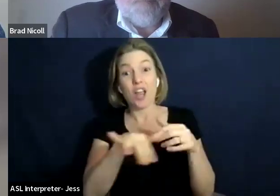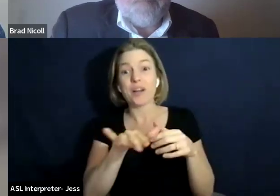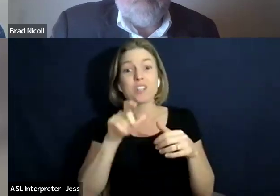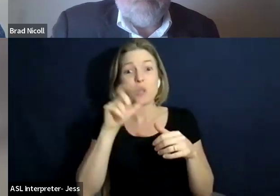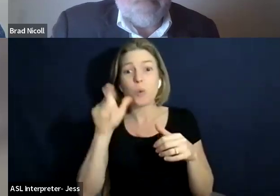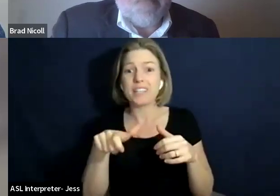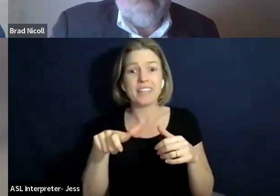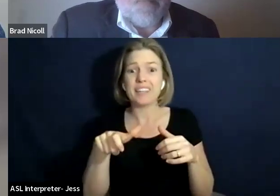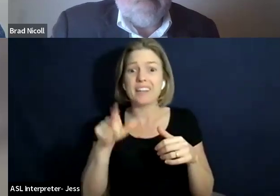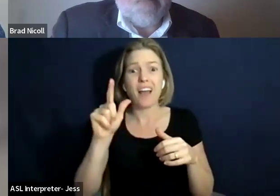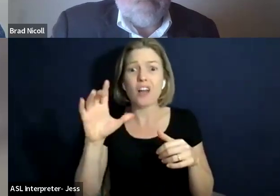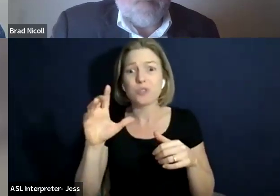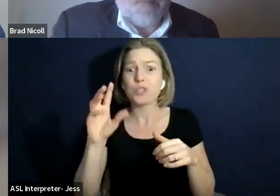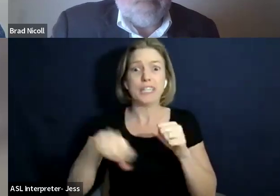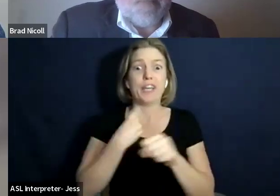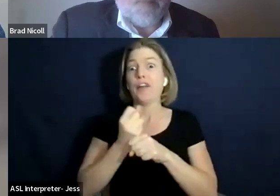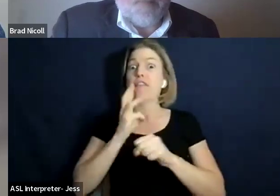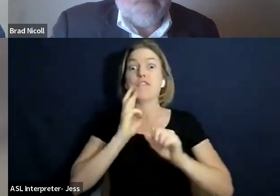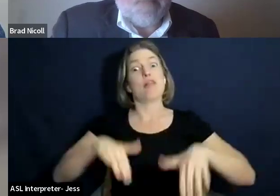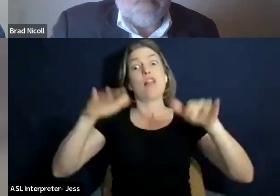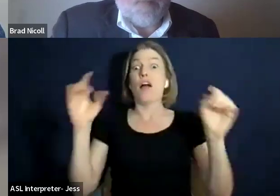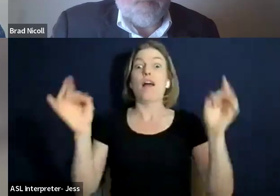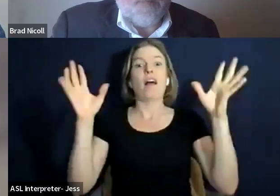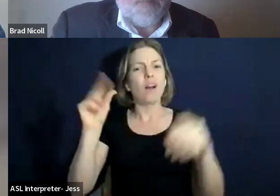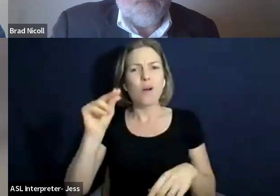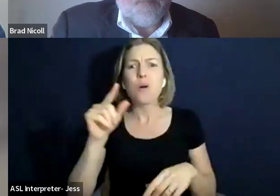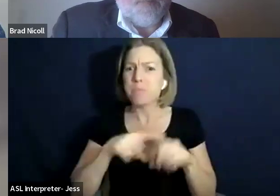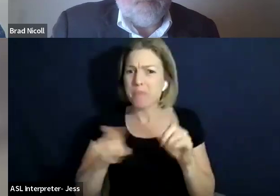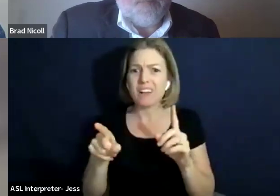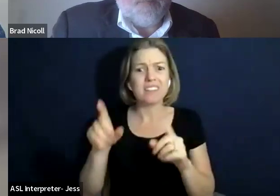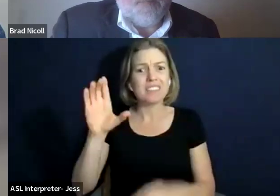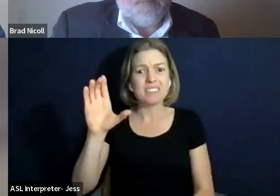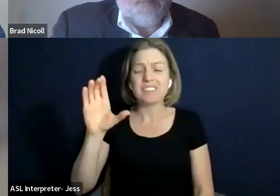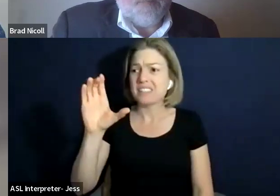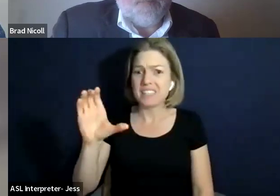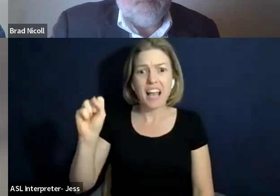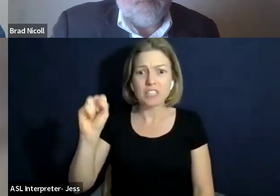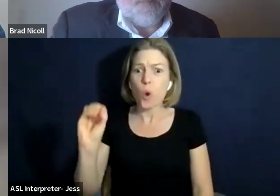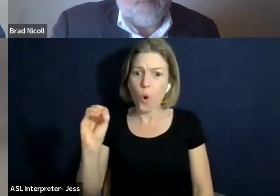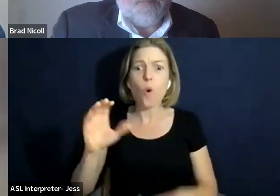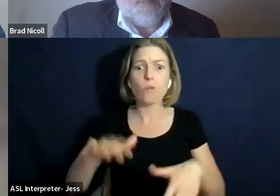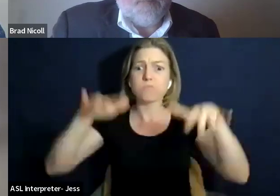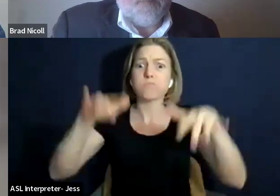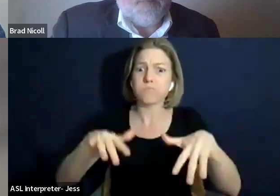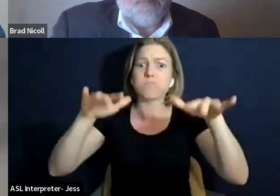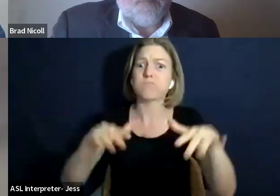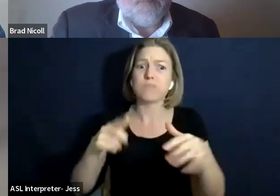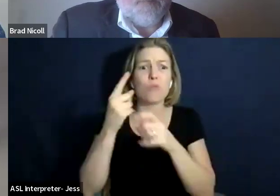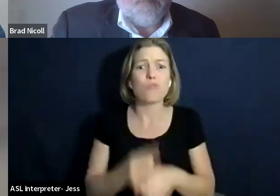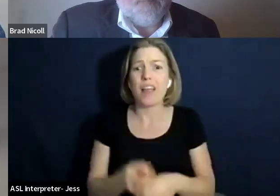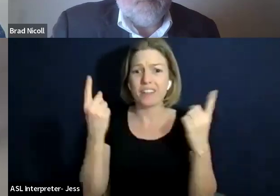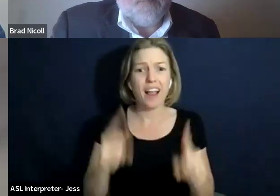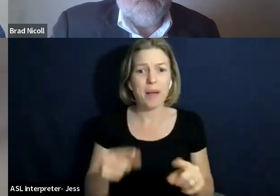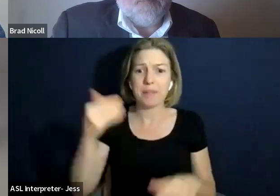100-year flood. There's unfortunately CSOs that are regularly happening there, so that's also going to